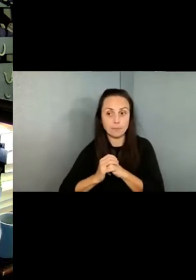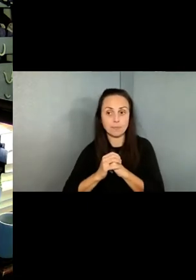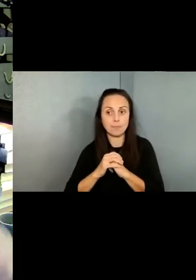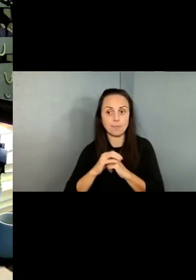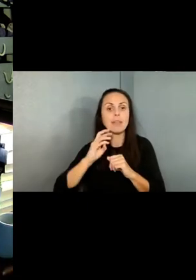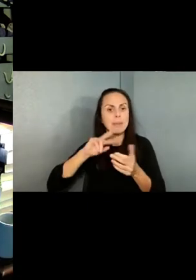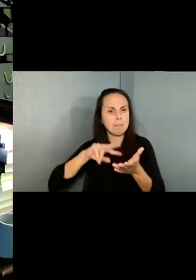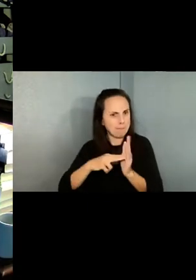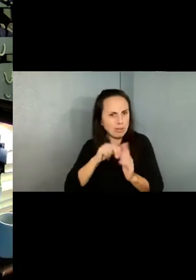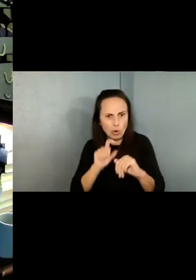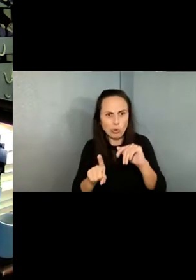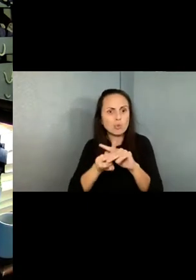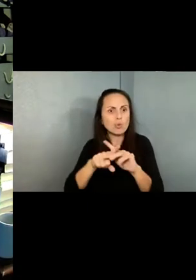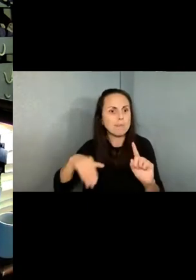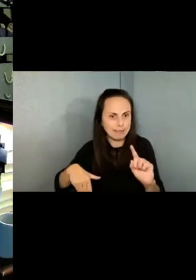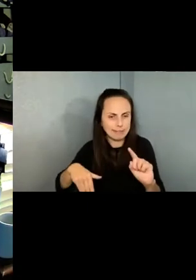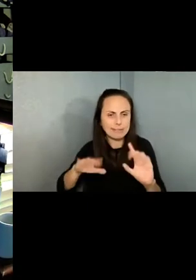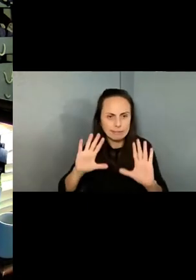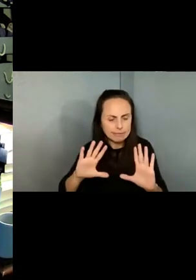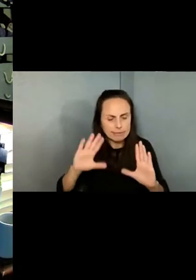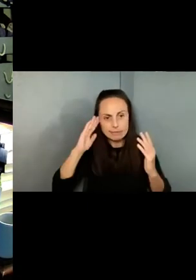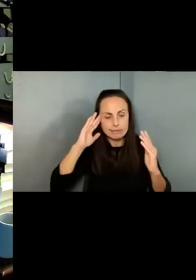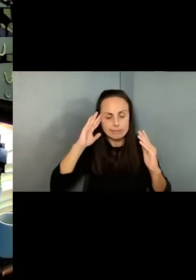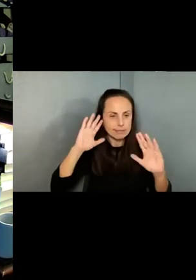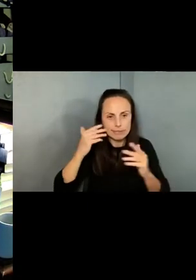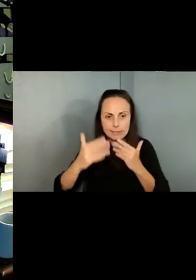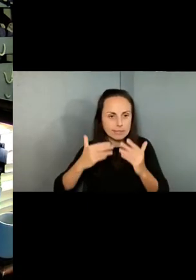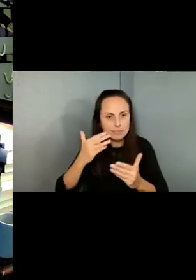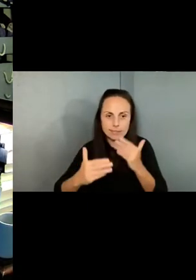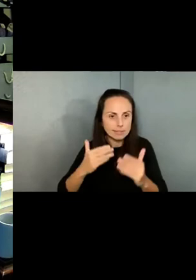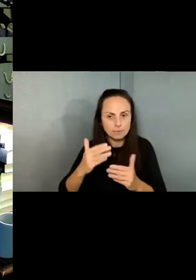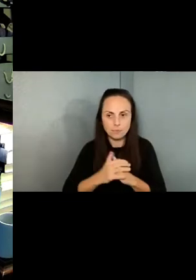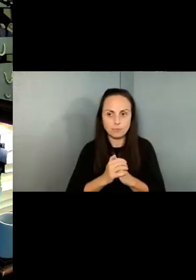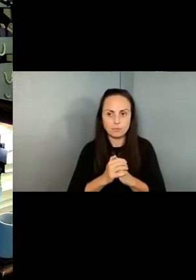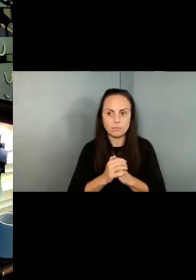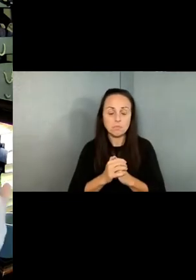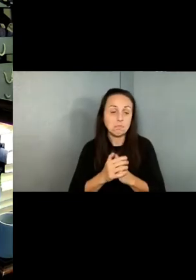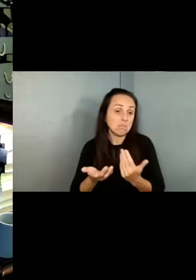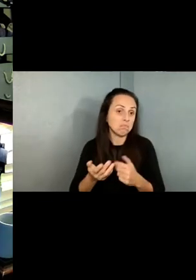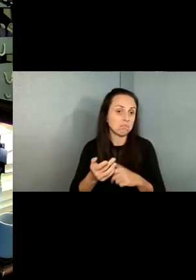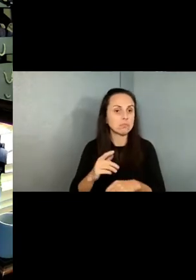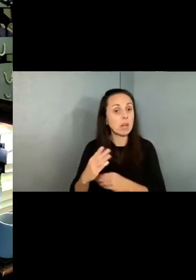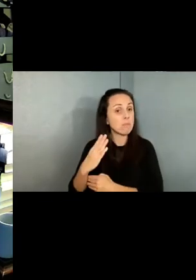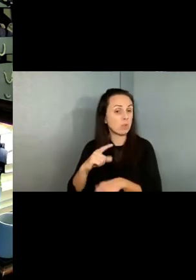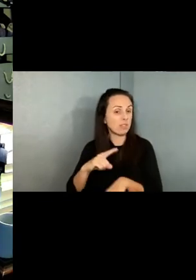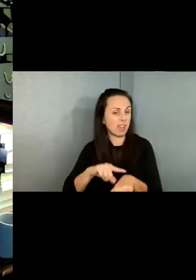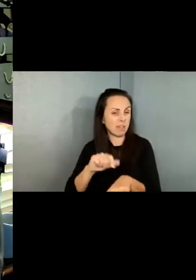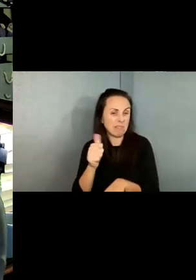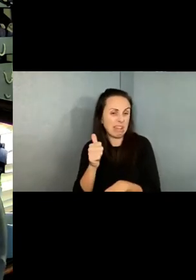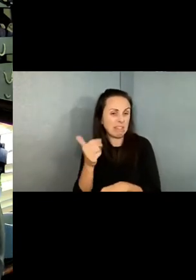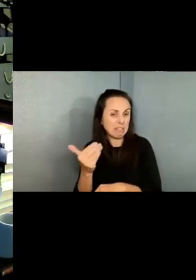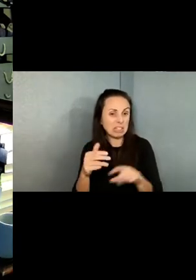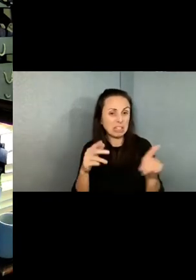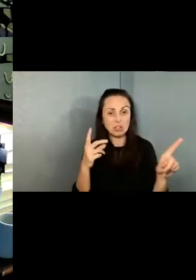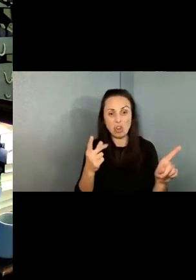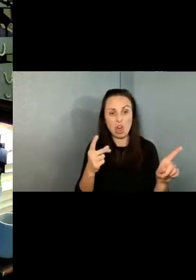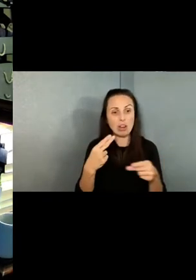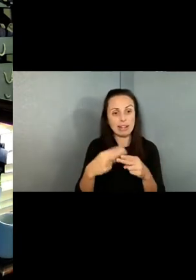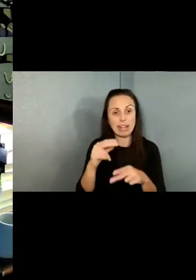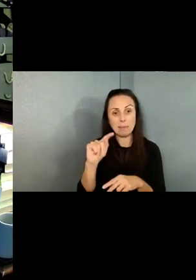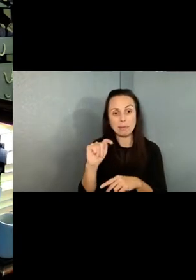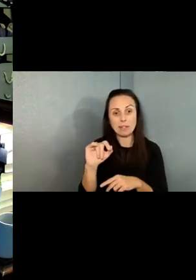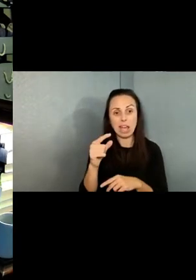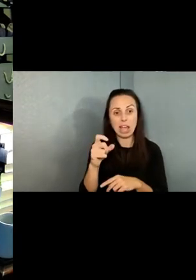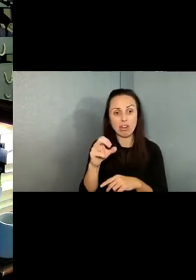so that I'm not late for the thing. So around, I don't know, 10:15, my dog Tiger, who is